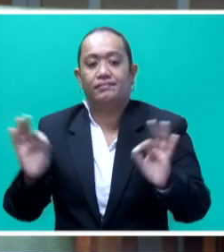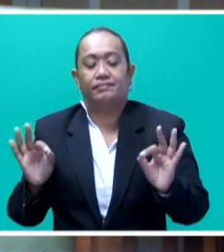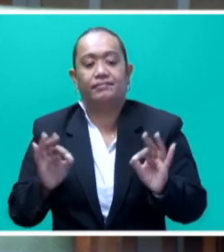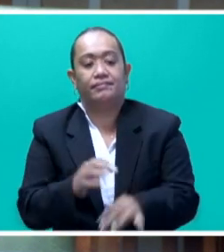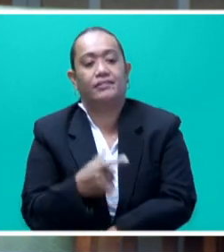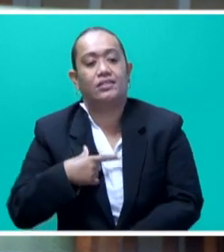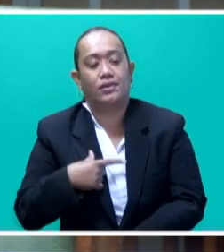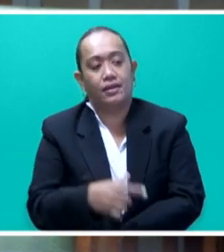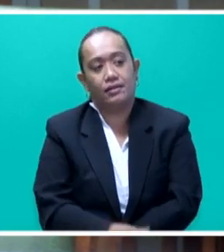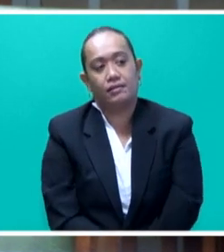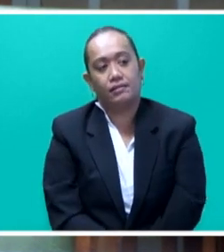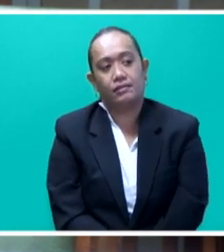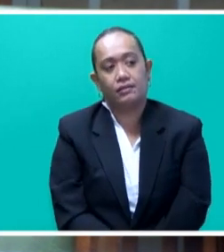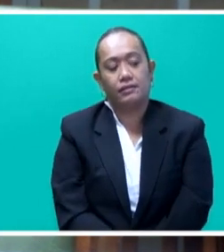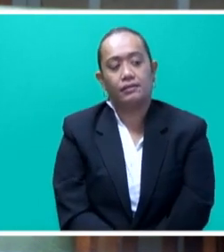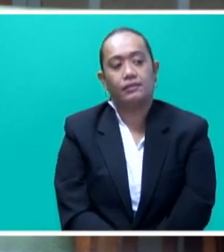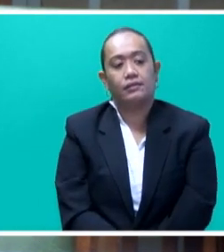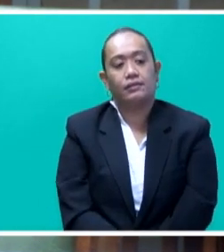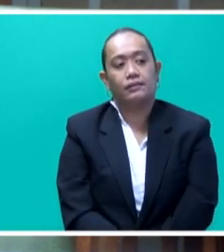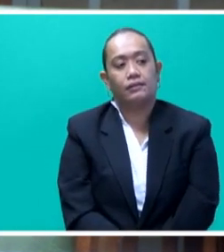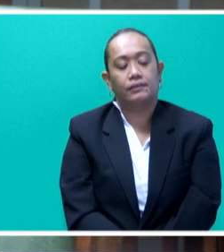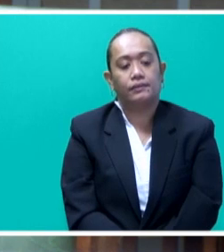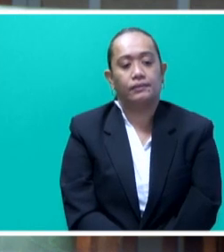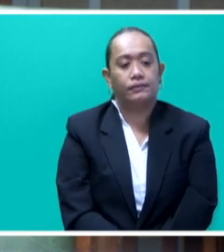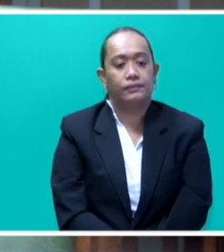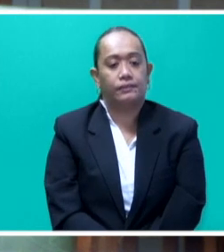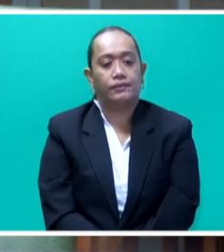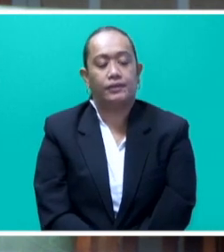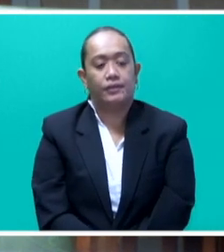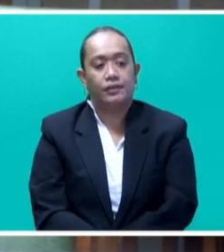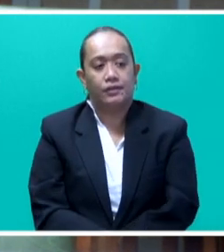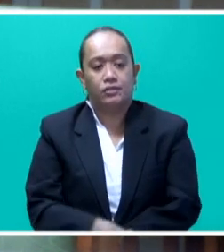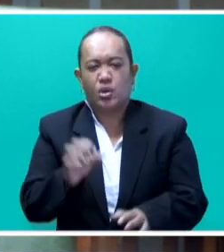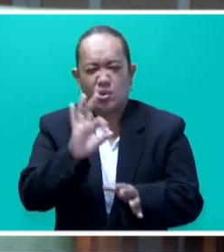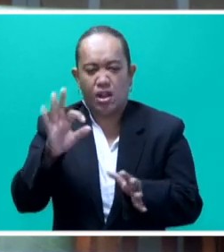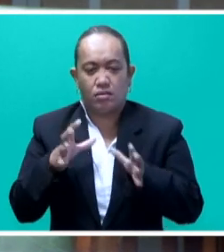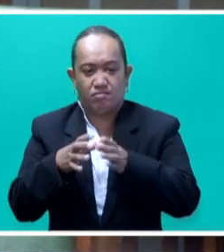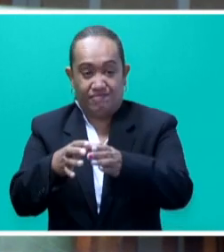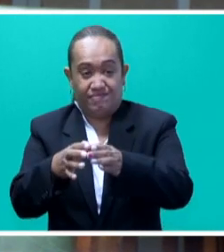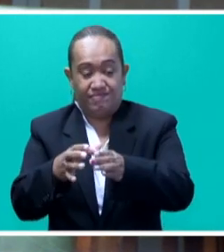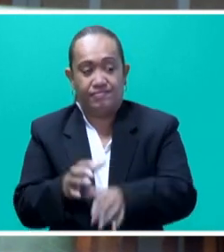spread of virus, it could be a lot more rampant in a crowded space and we have lots of people. Mr. Speaker, sir,